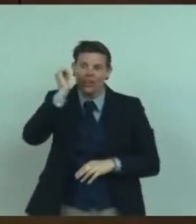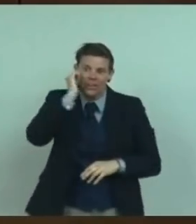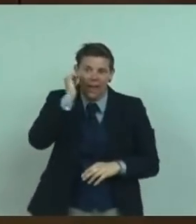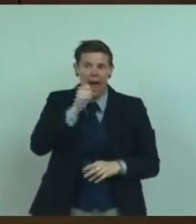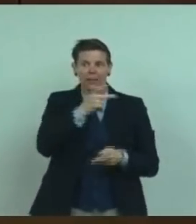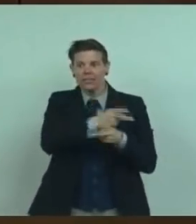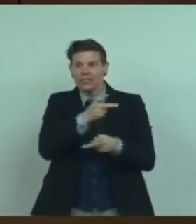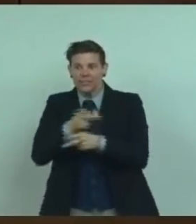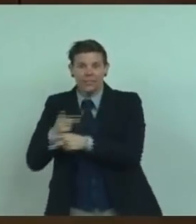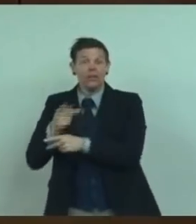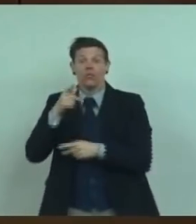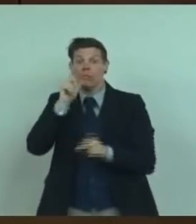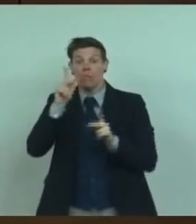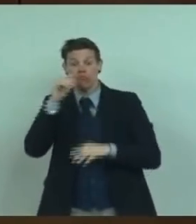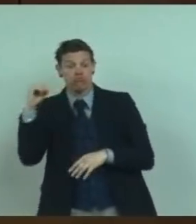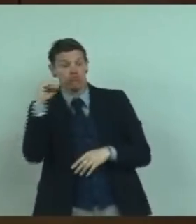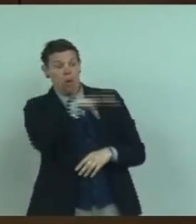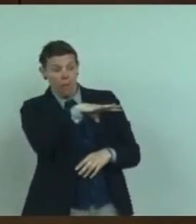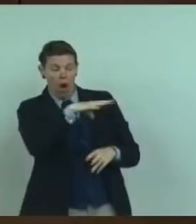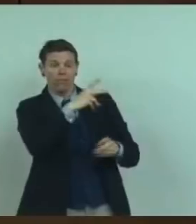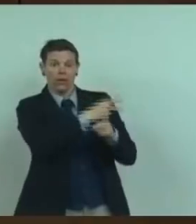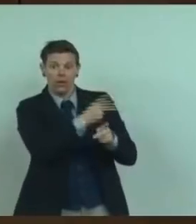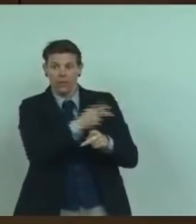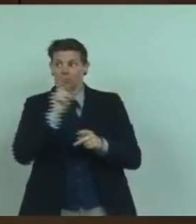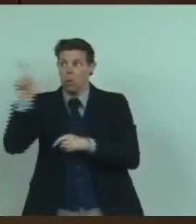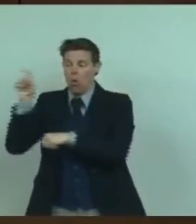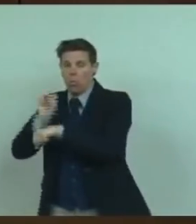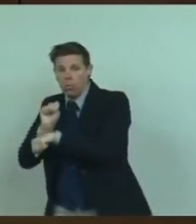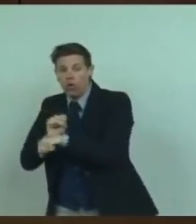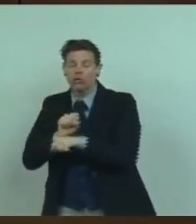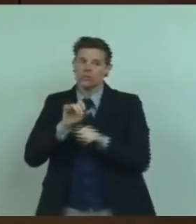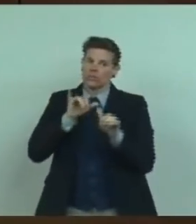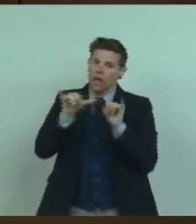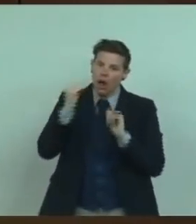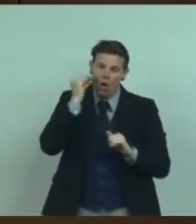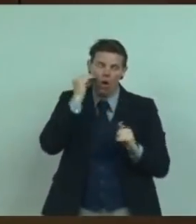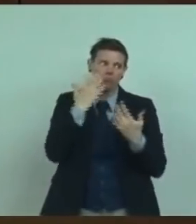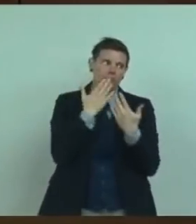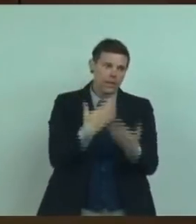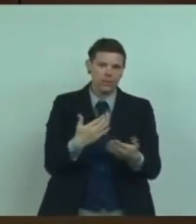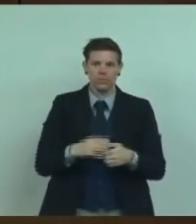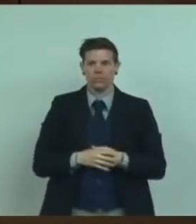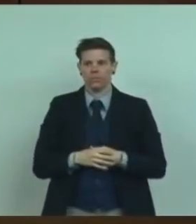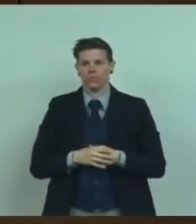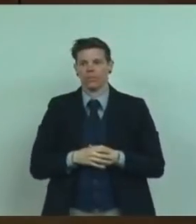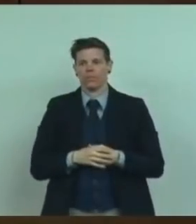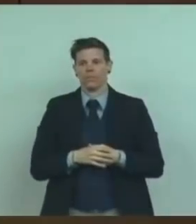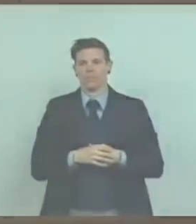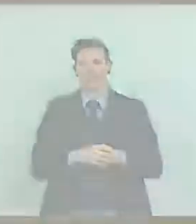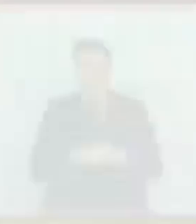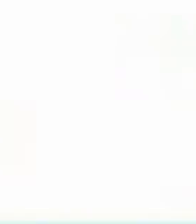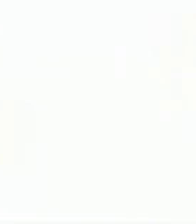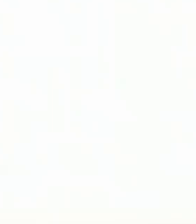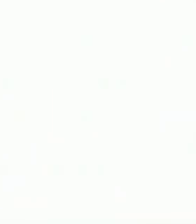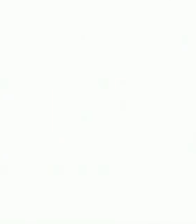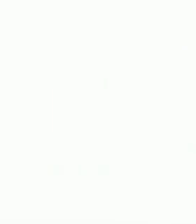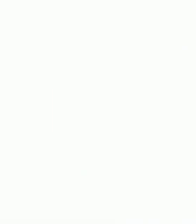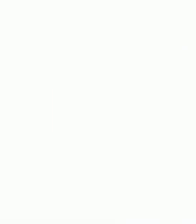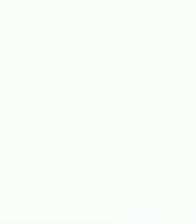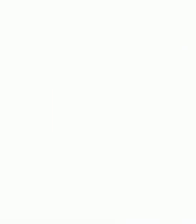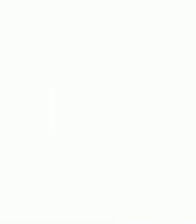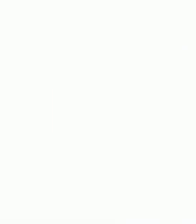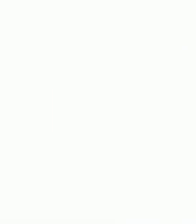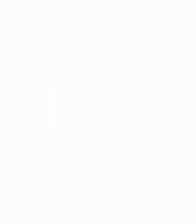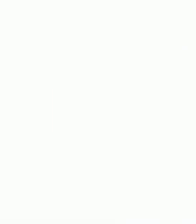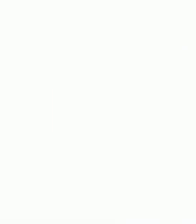home. All right, let's go right to some of the frequently most asked questions. Everyone wants to know,